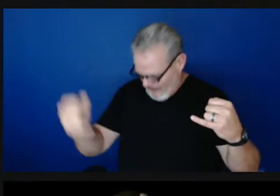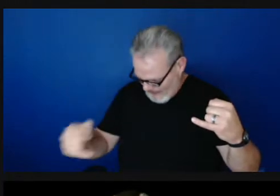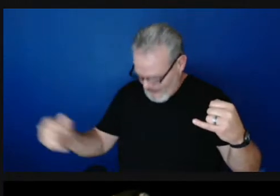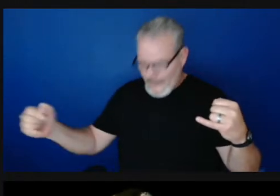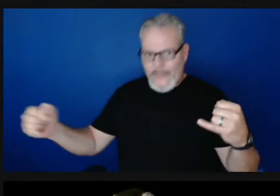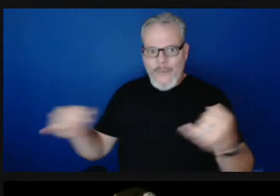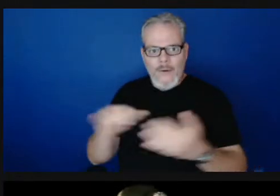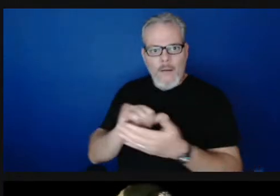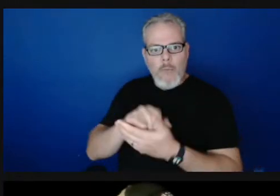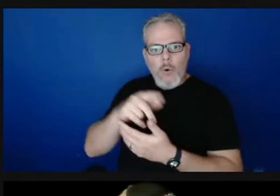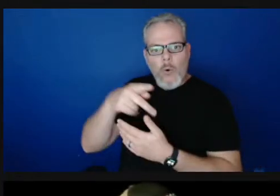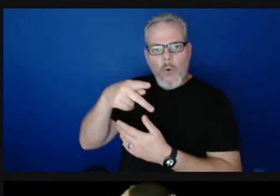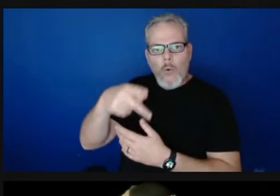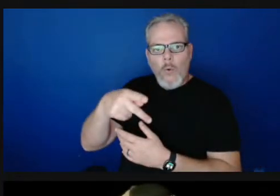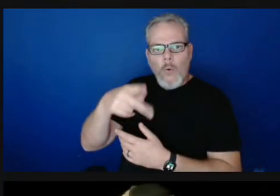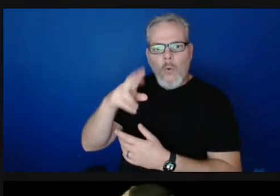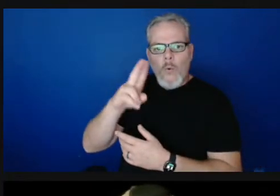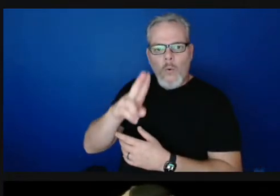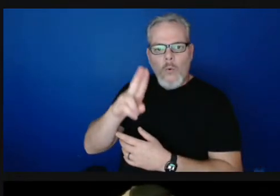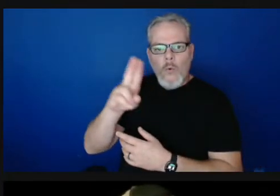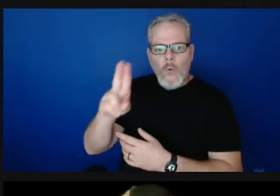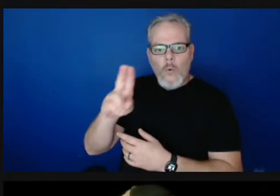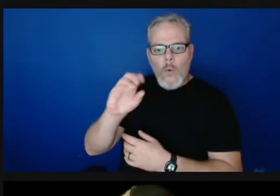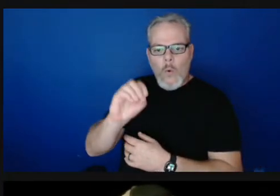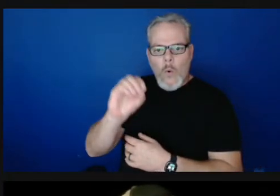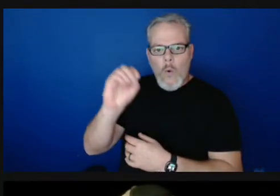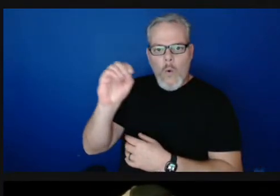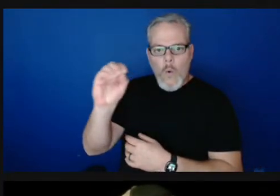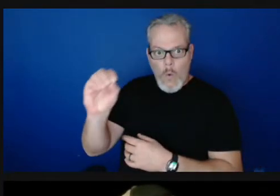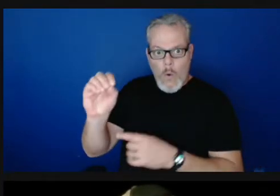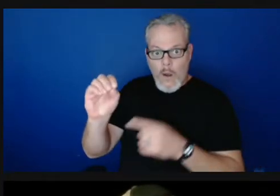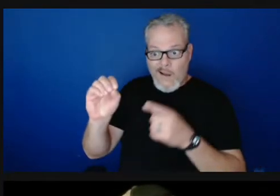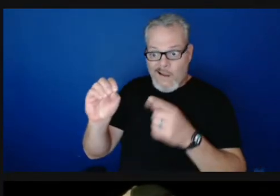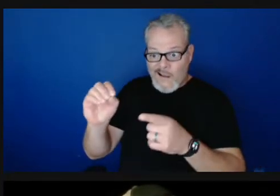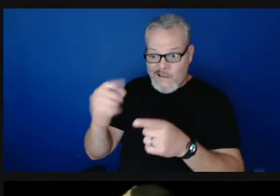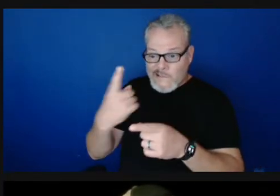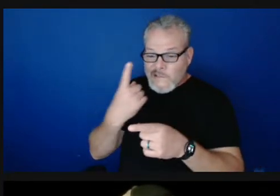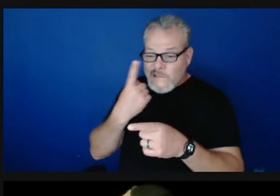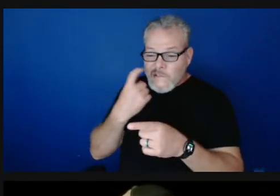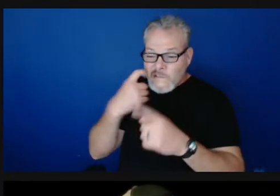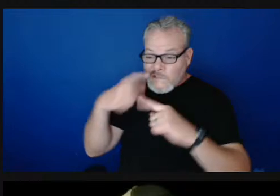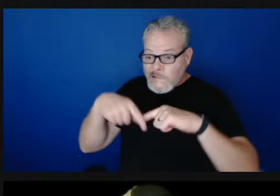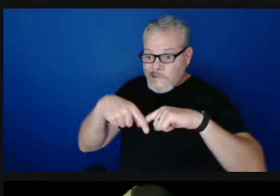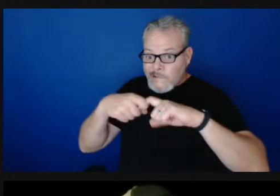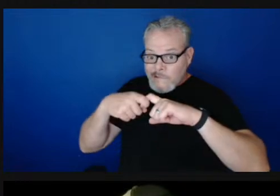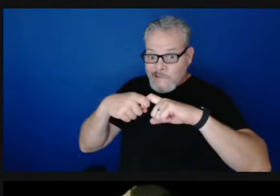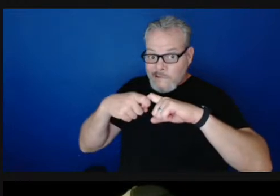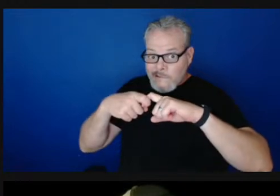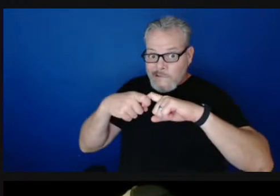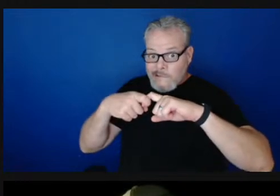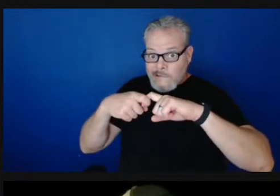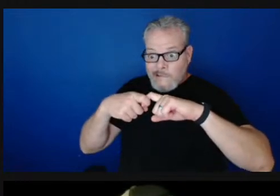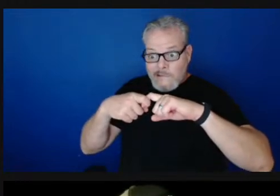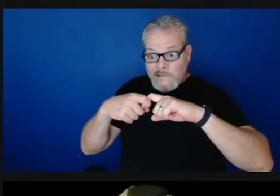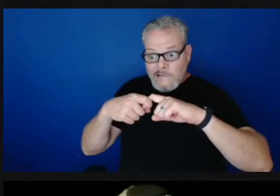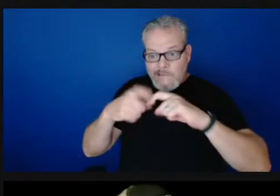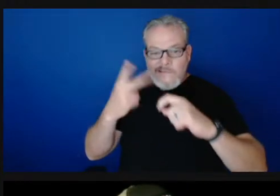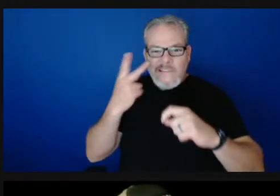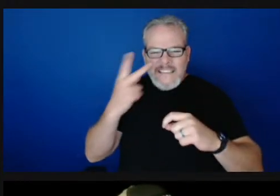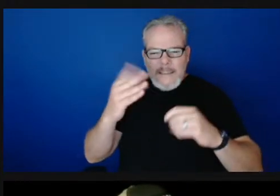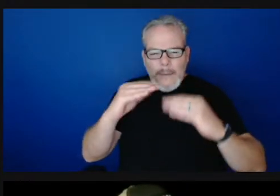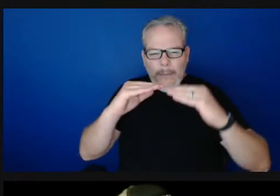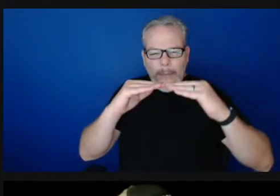Zone, which just since that pause began has started to show a slight turnaround, a very, very